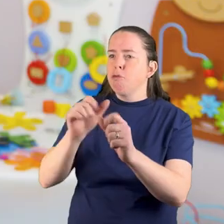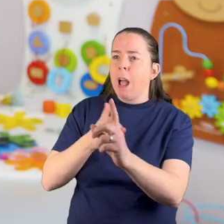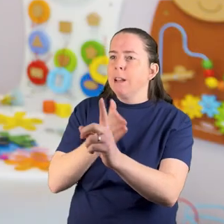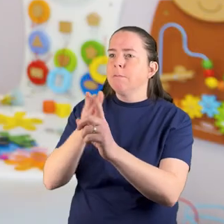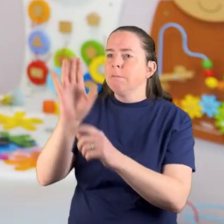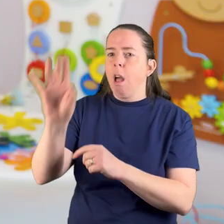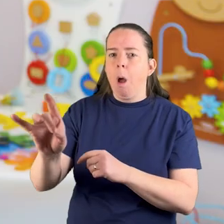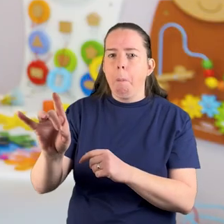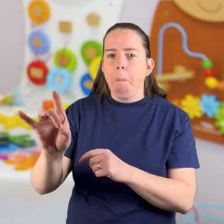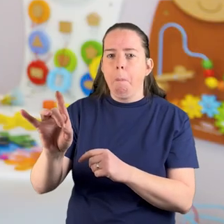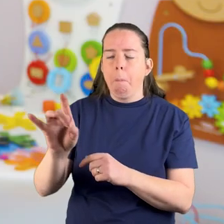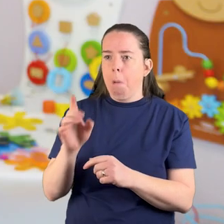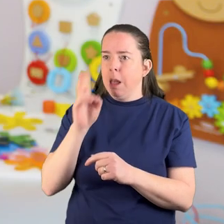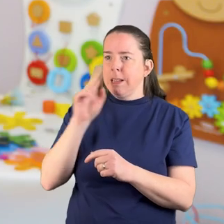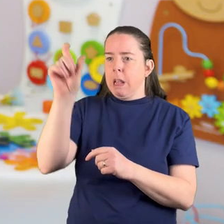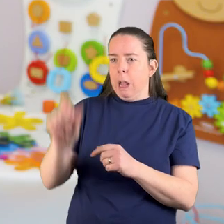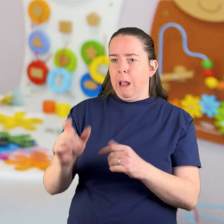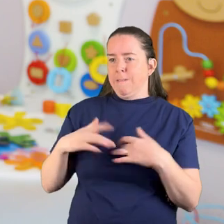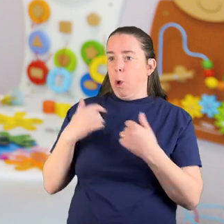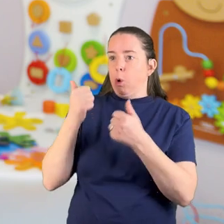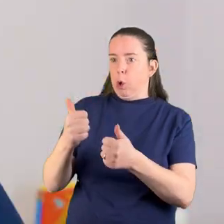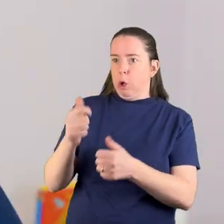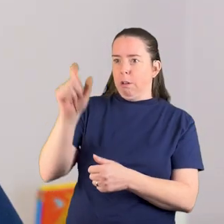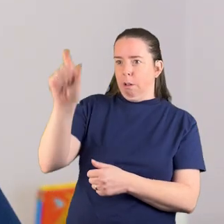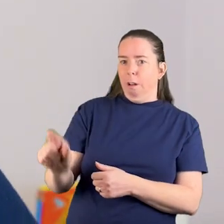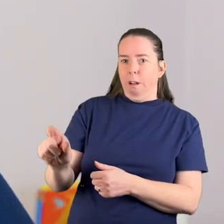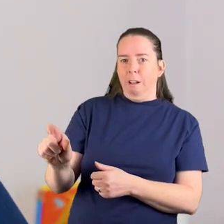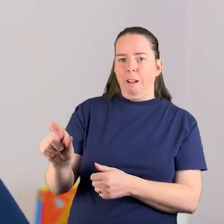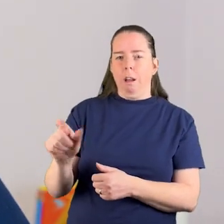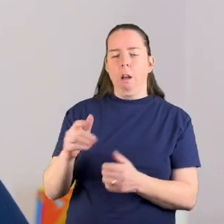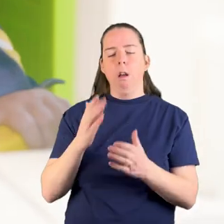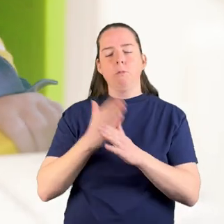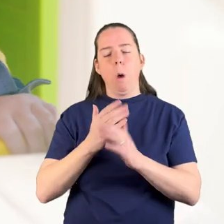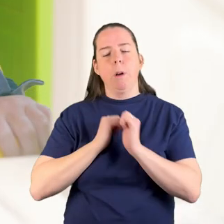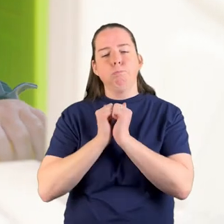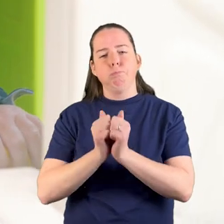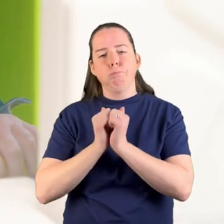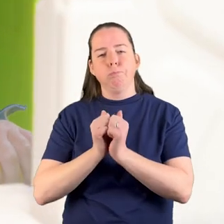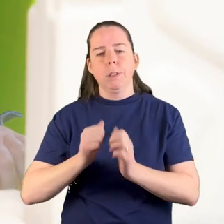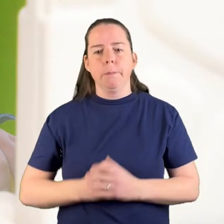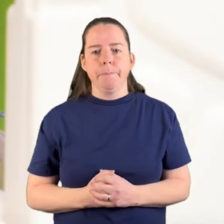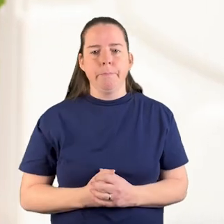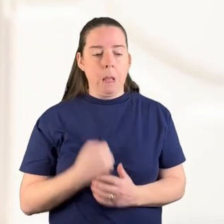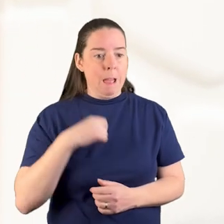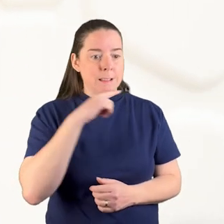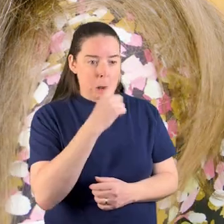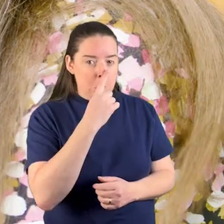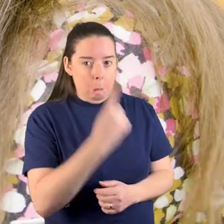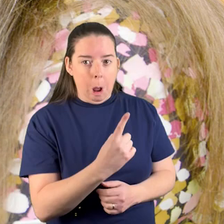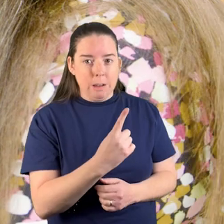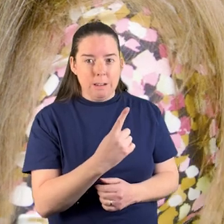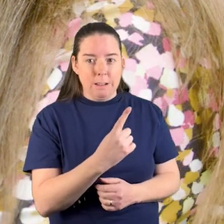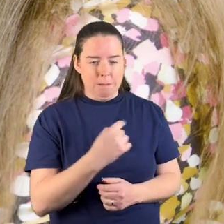she then makes and how good she feels in herself, it's the most rewarding job. My son's a year old now and